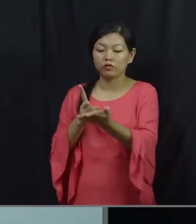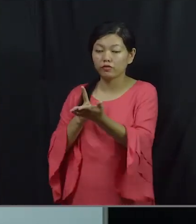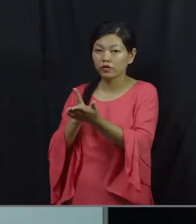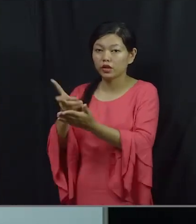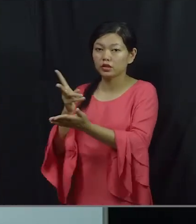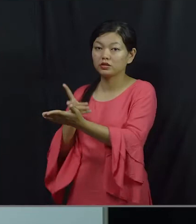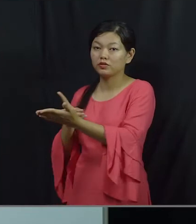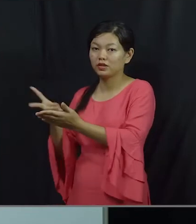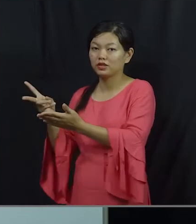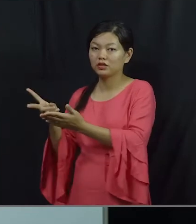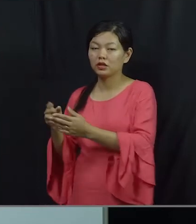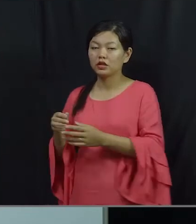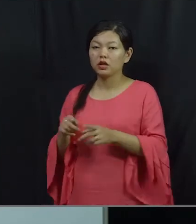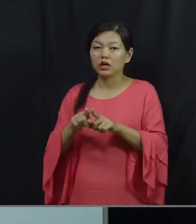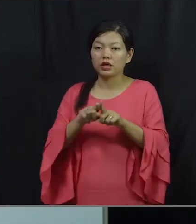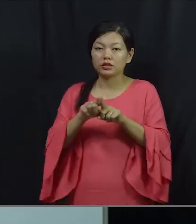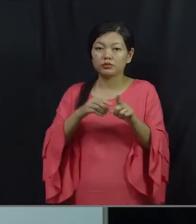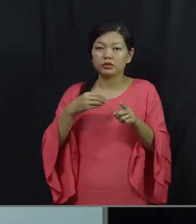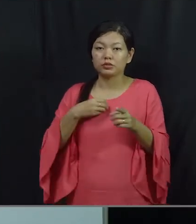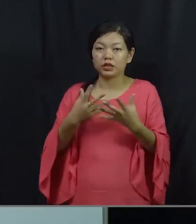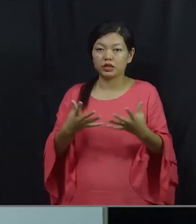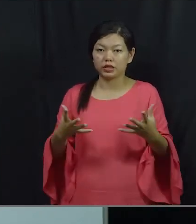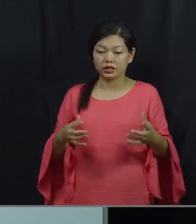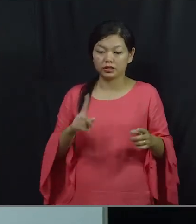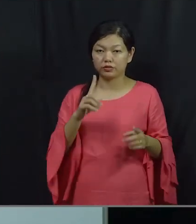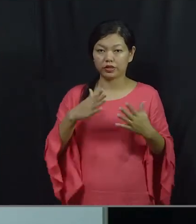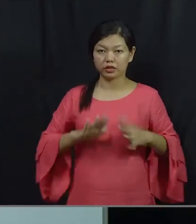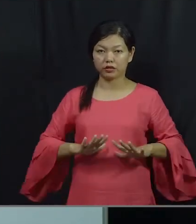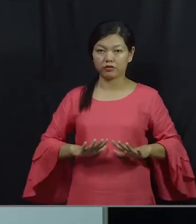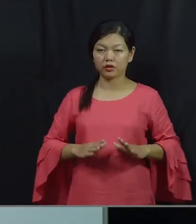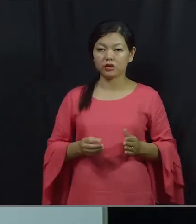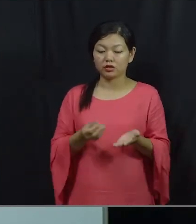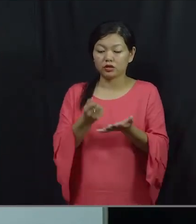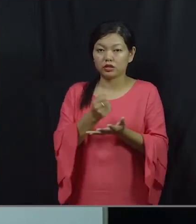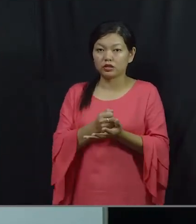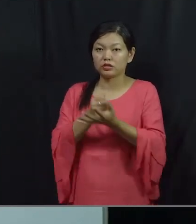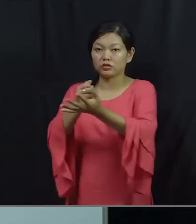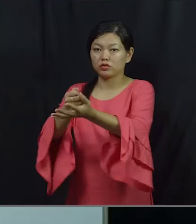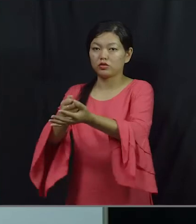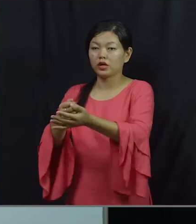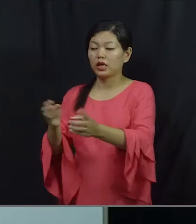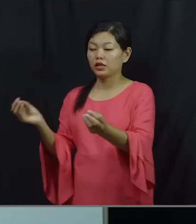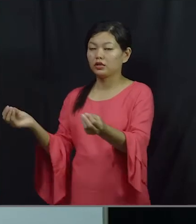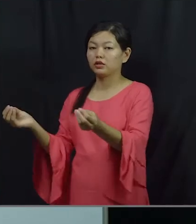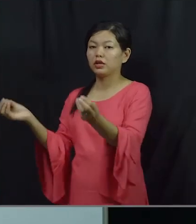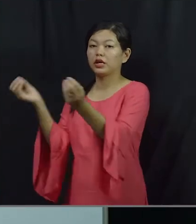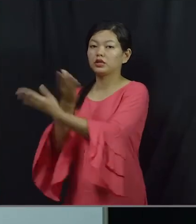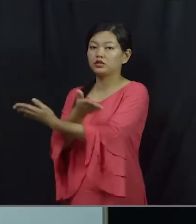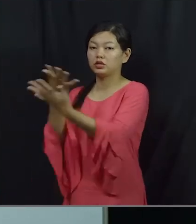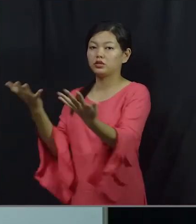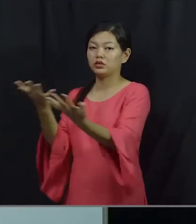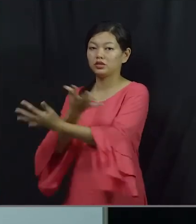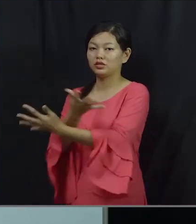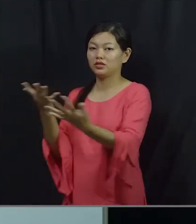That's how barter system came into being. Okay, I will not go into detail because you already know the concept also. But the second one is